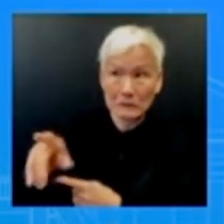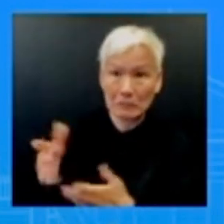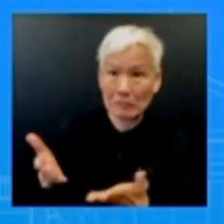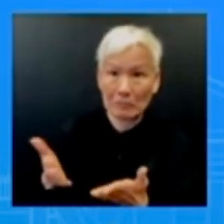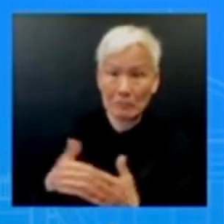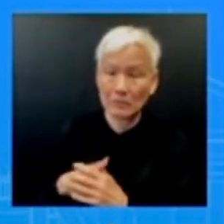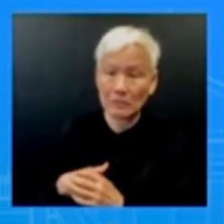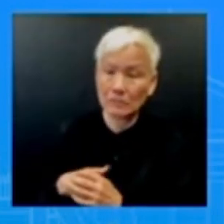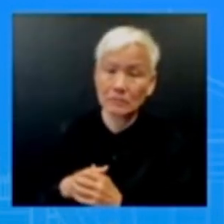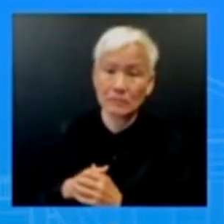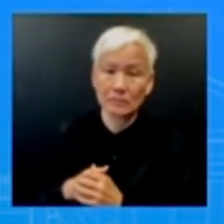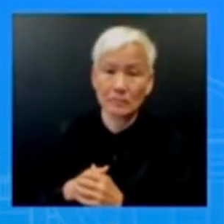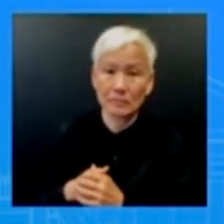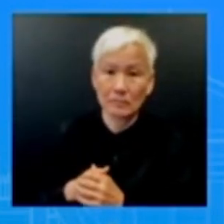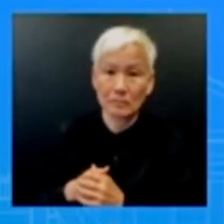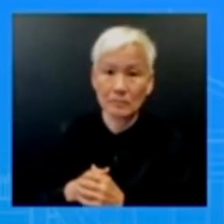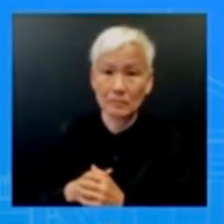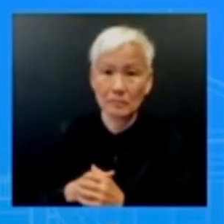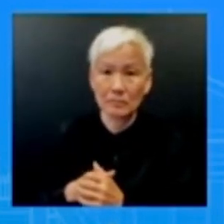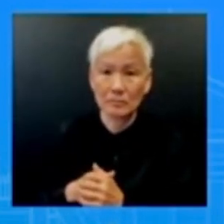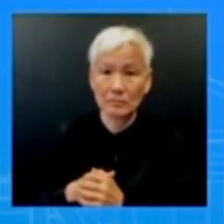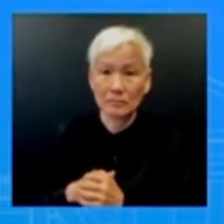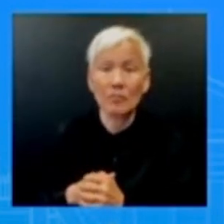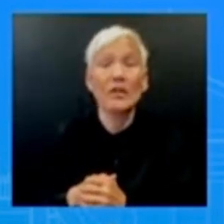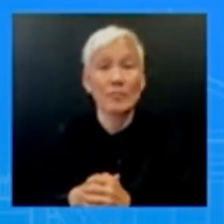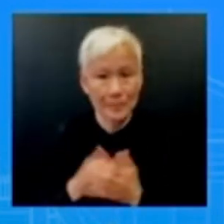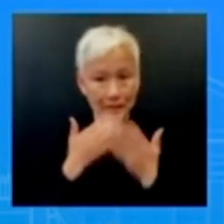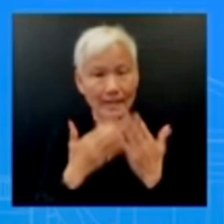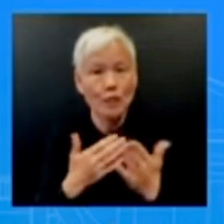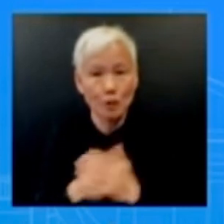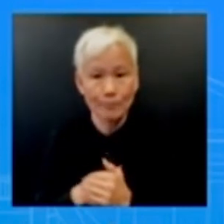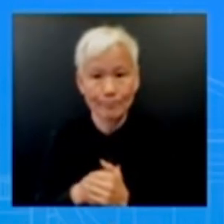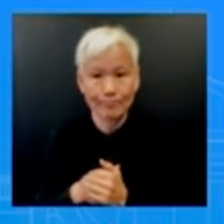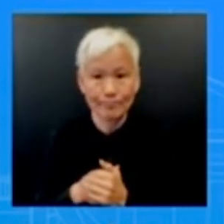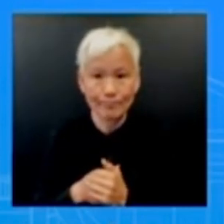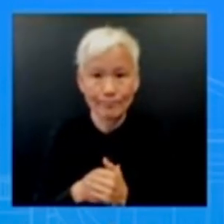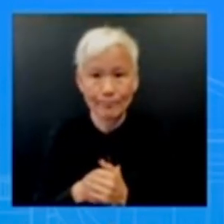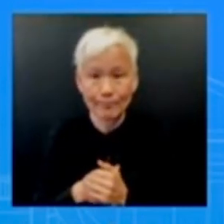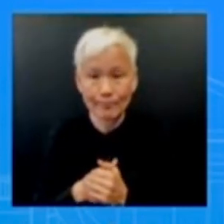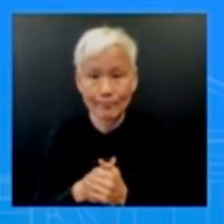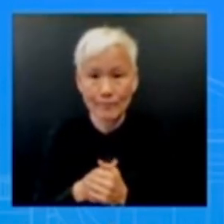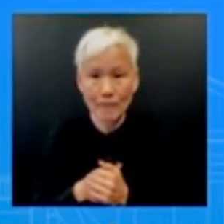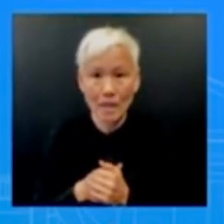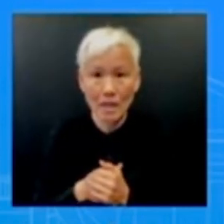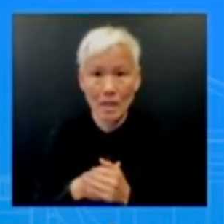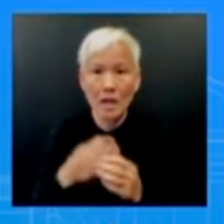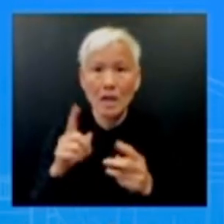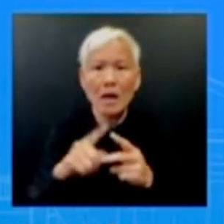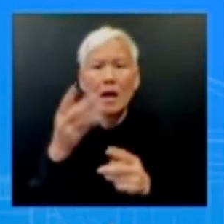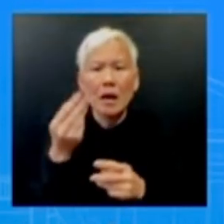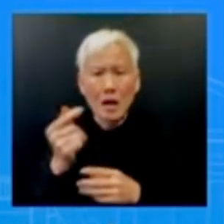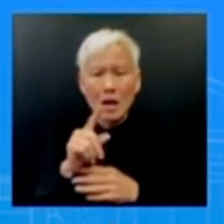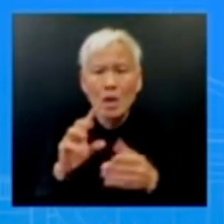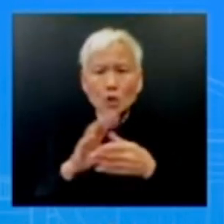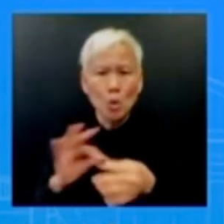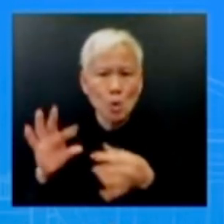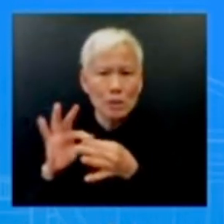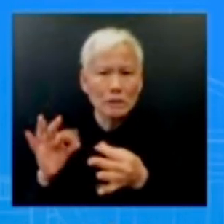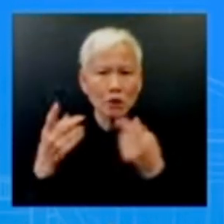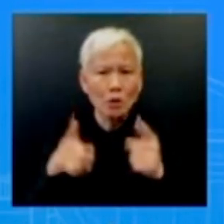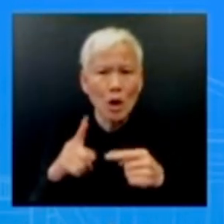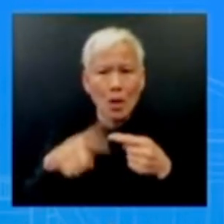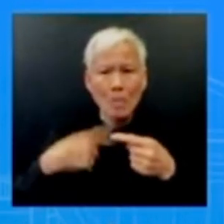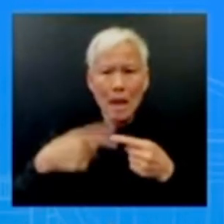ahead. Thank you. Kareem, while we've been in here, there's been a couple of stories that have started to come out about the economic report of